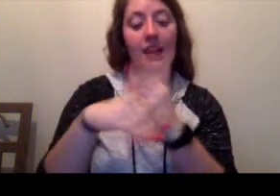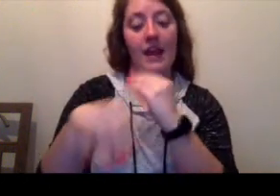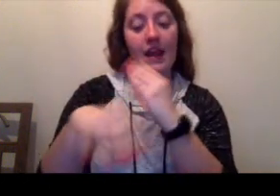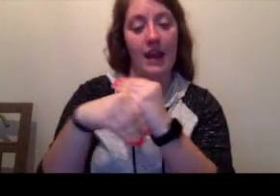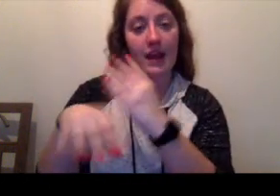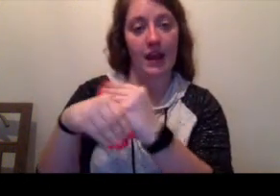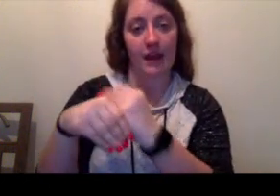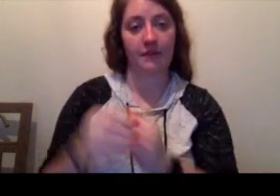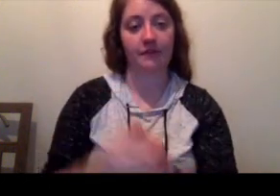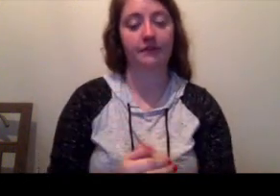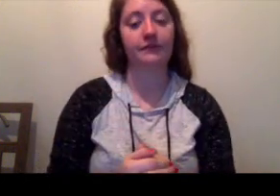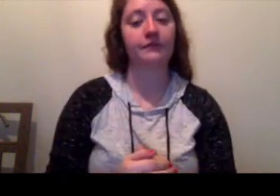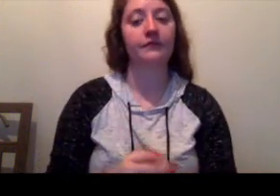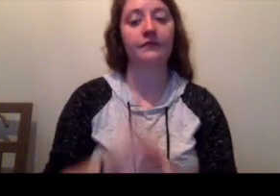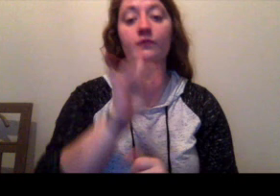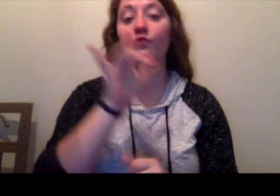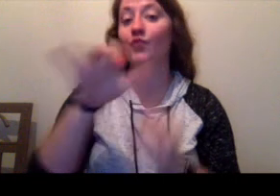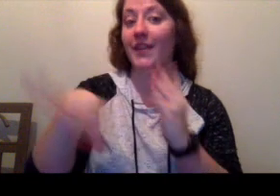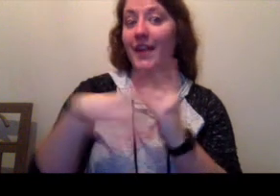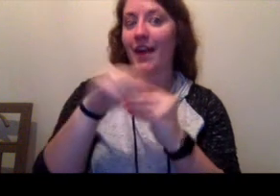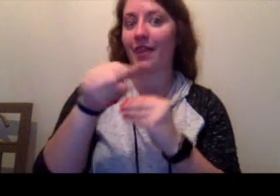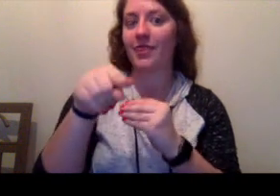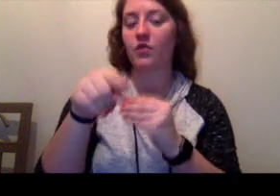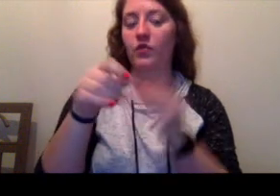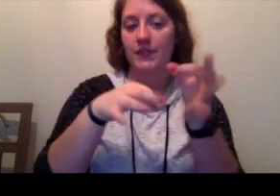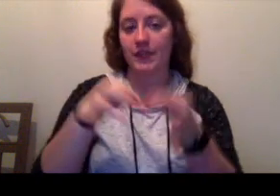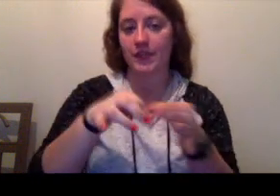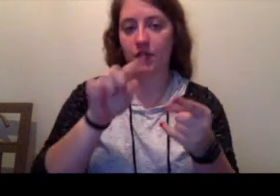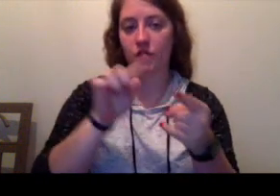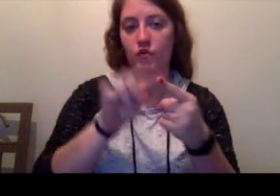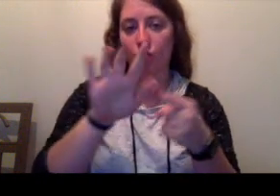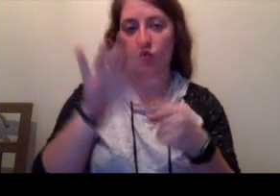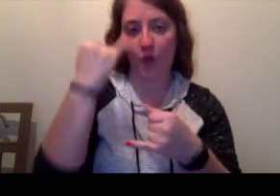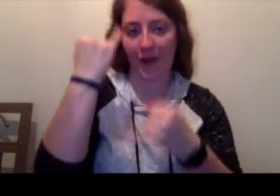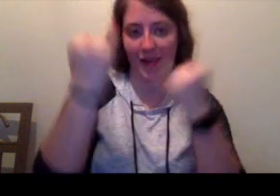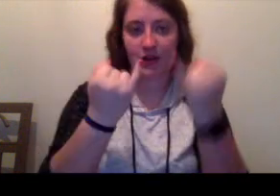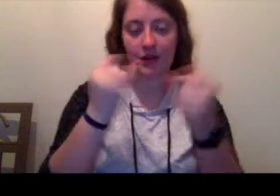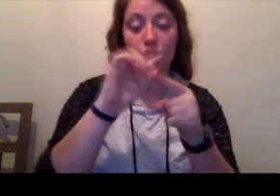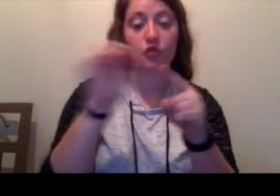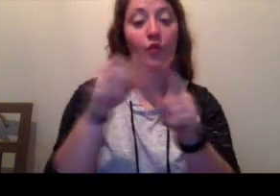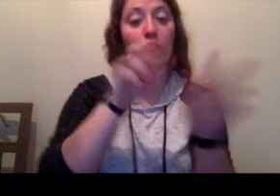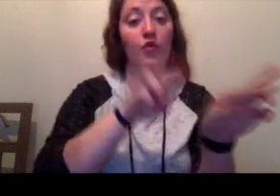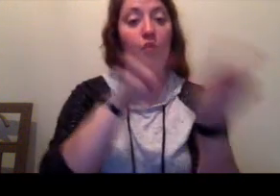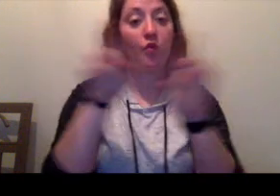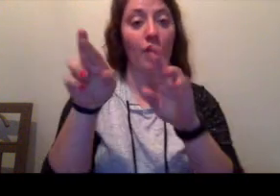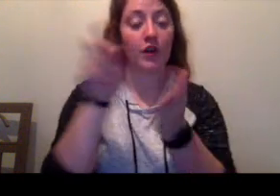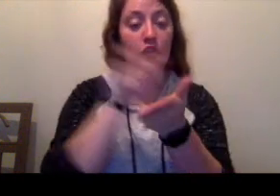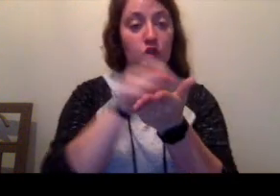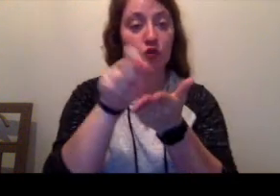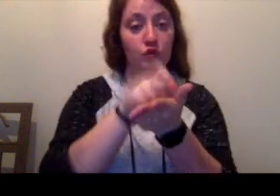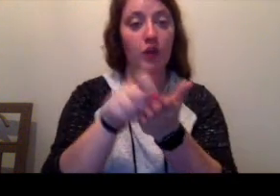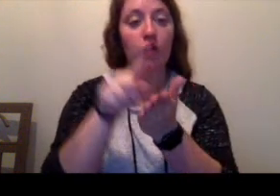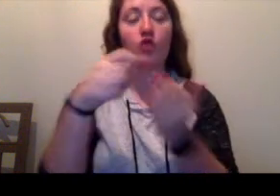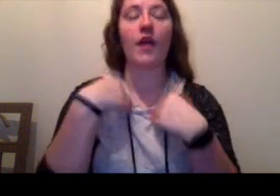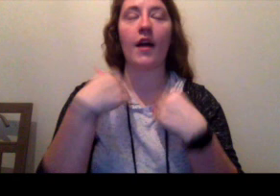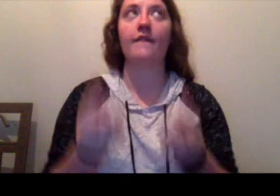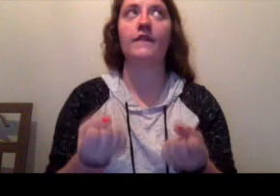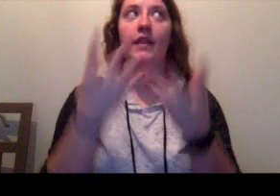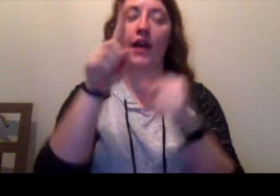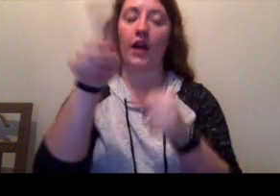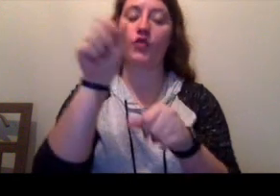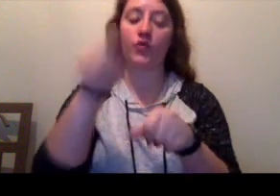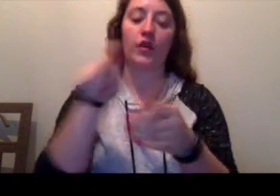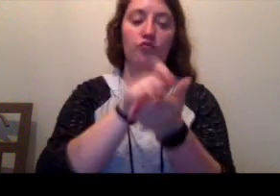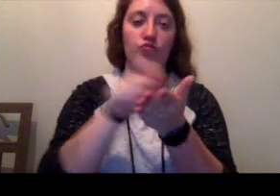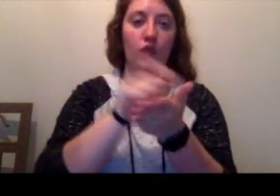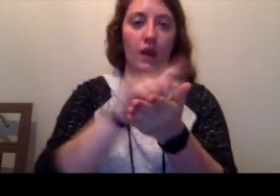on and really add in those details to your ideas, so that when you are ready to write, you have a lot that you can look